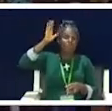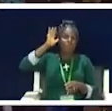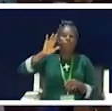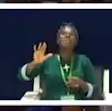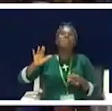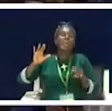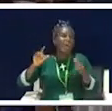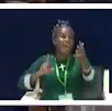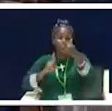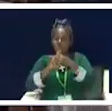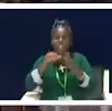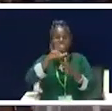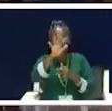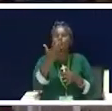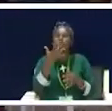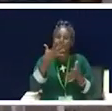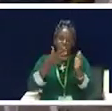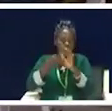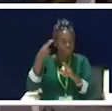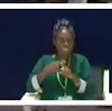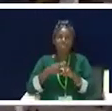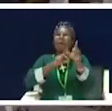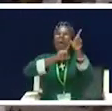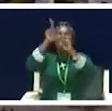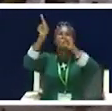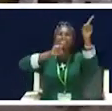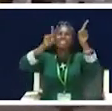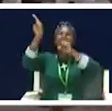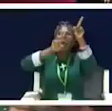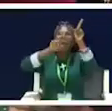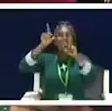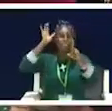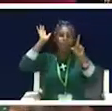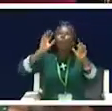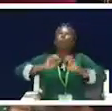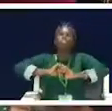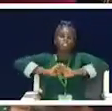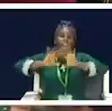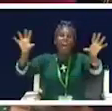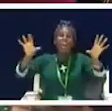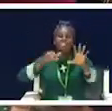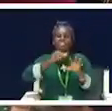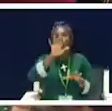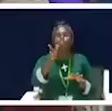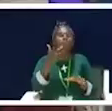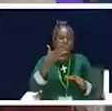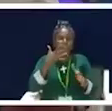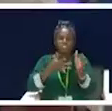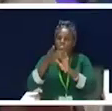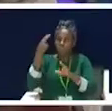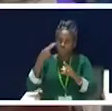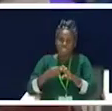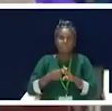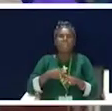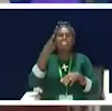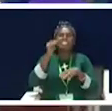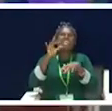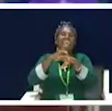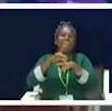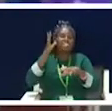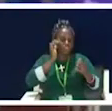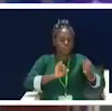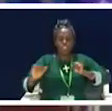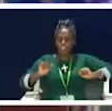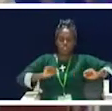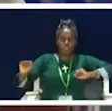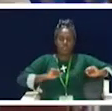By the everlasting arm of God, star will shine in your favor. The earth will tremble. The cloud